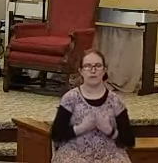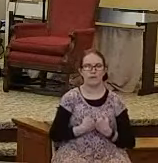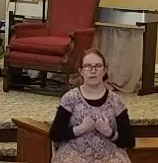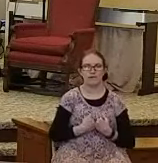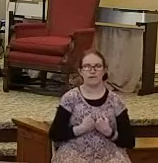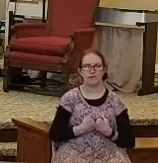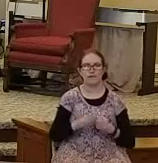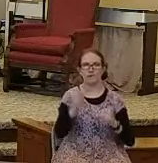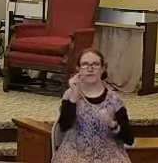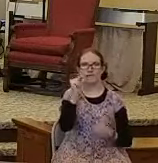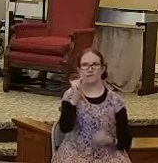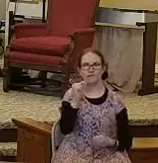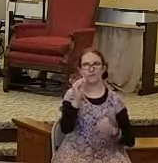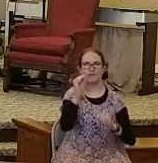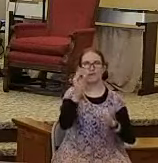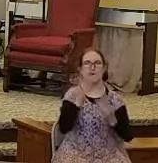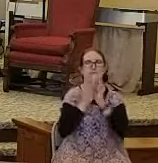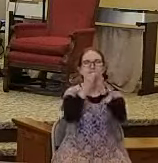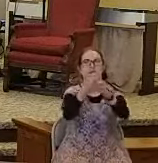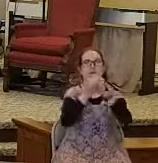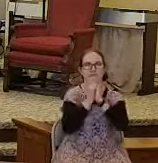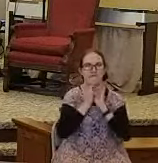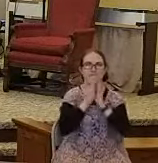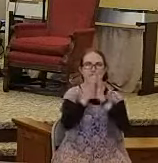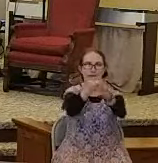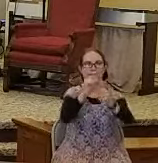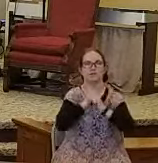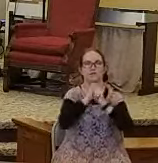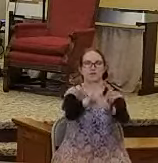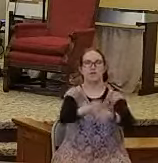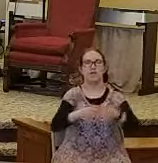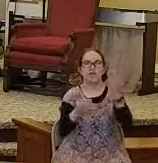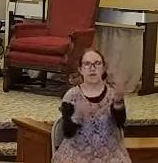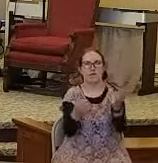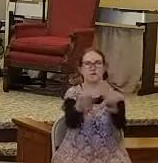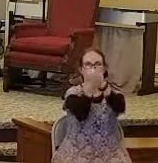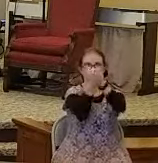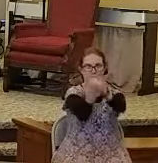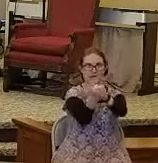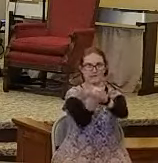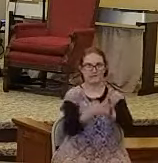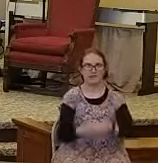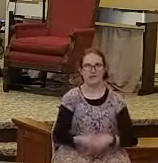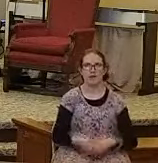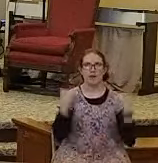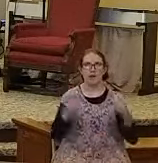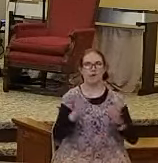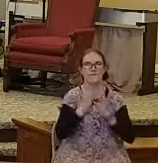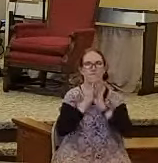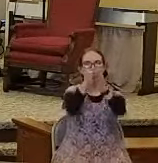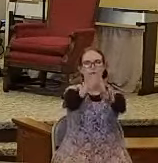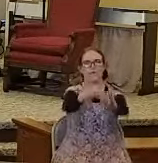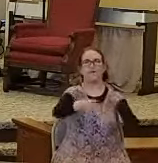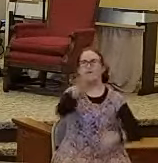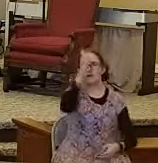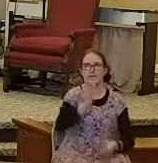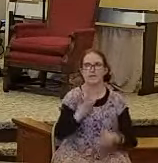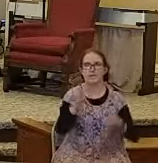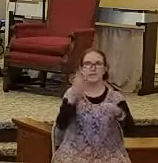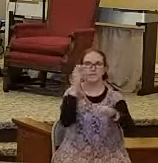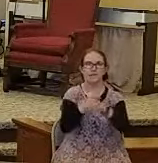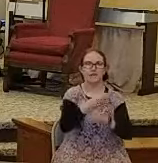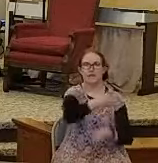ye of little faith? Amen. Faith and trust go hand in hand. All right. Amen. We got to have faith, amen, that God's going to take